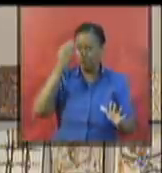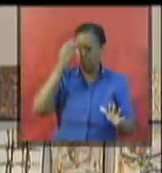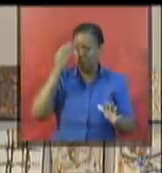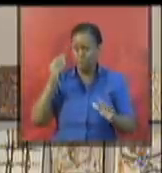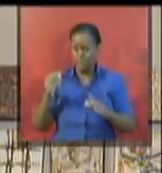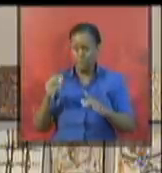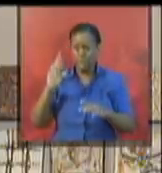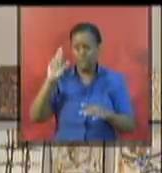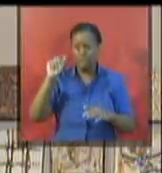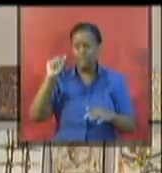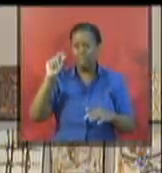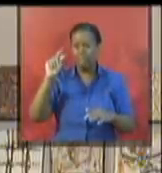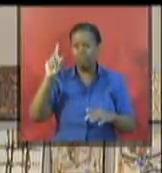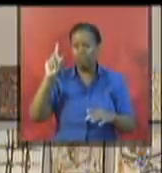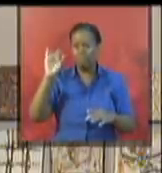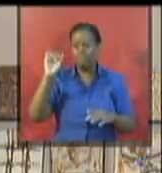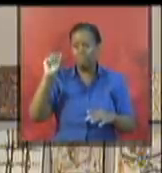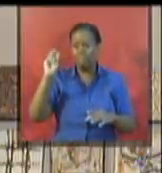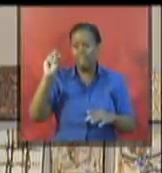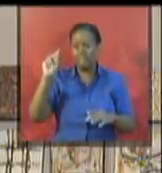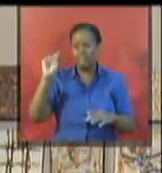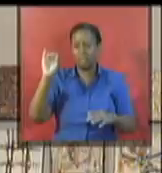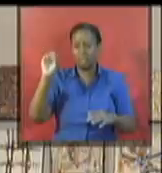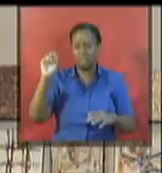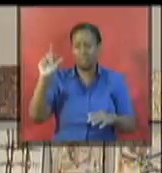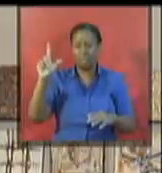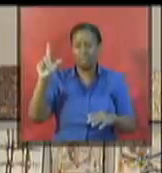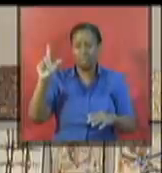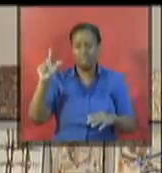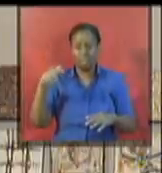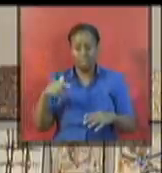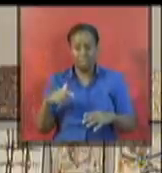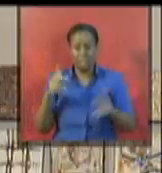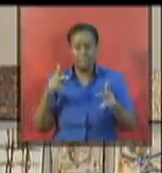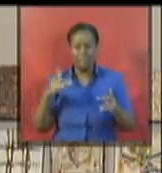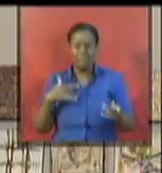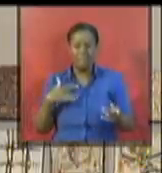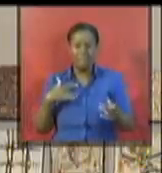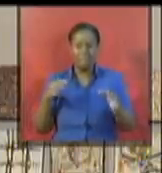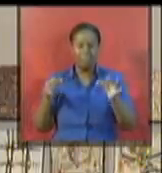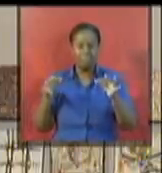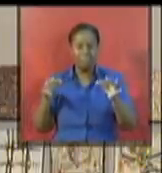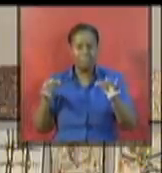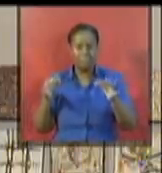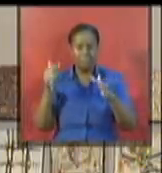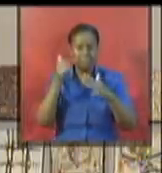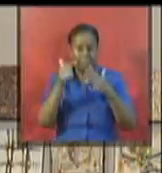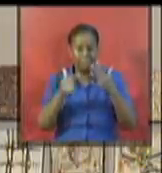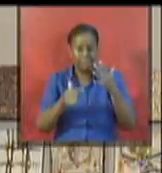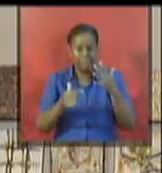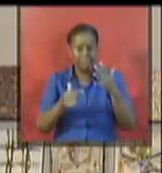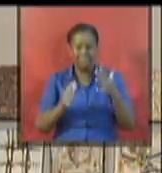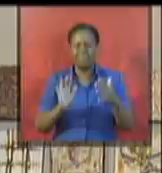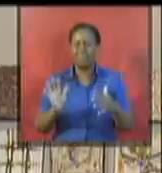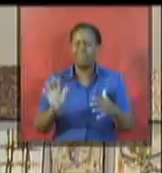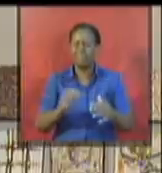interesting notions about what it does to their brain. Thermal scanning is safe. It's